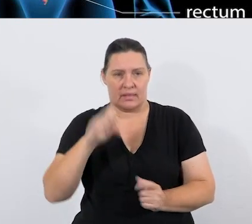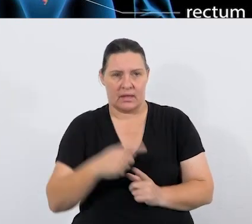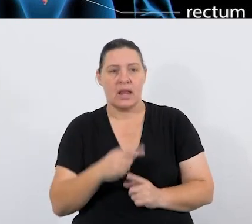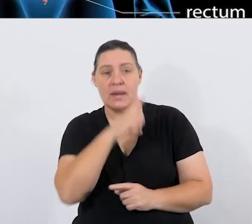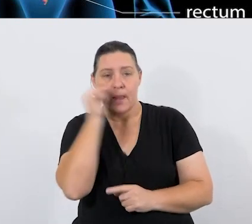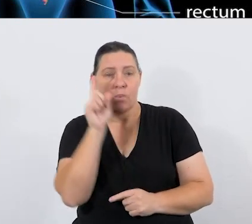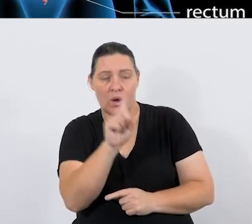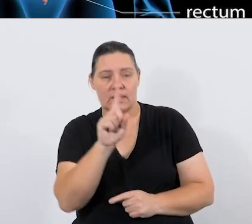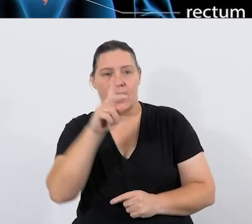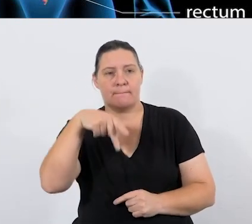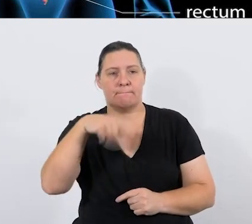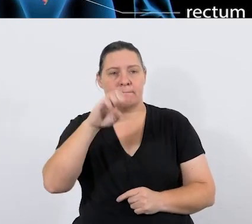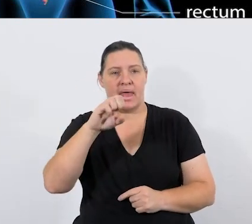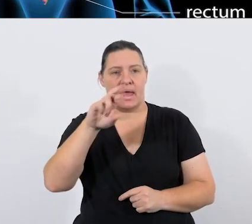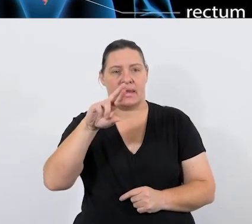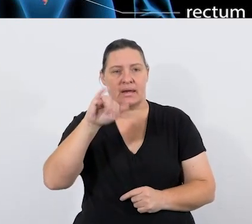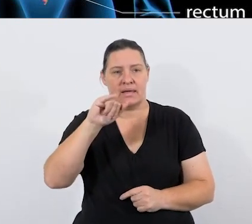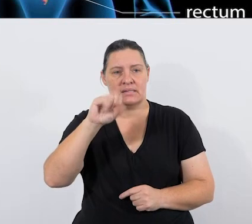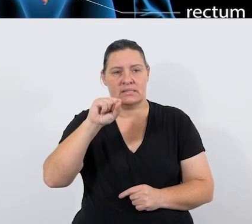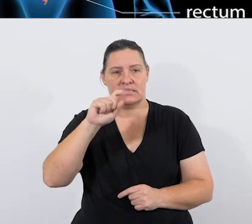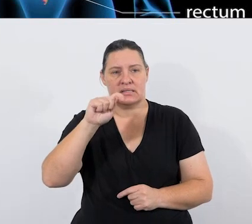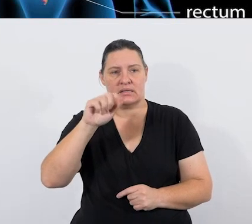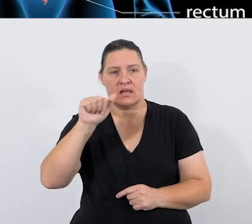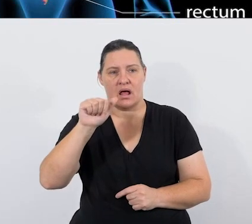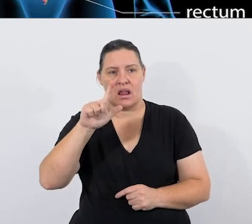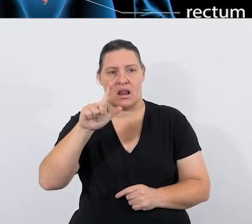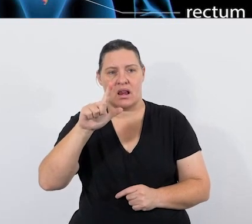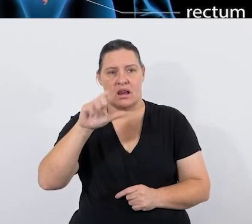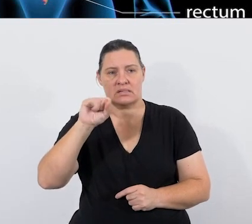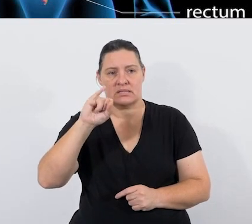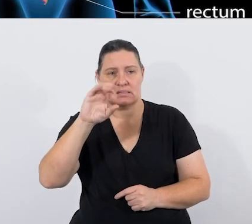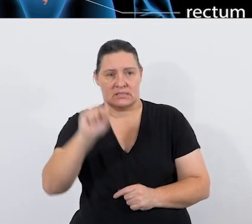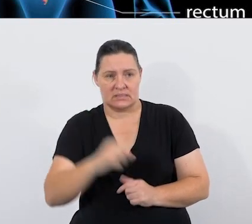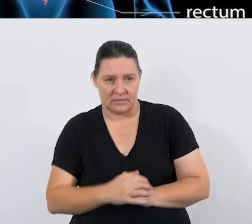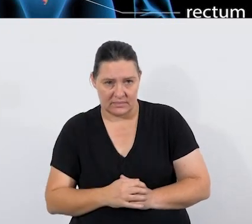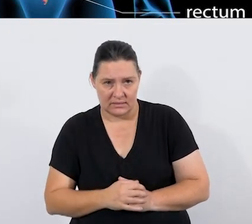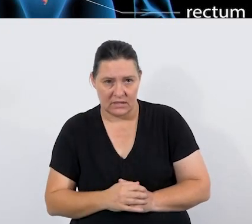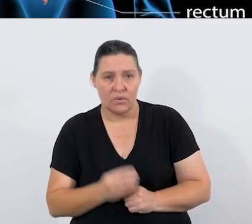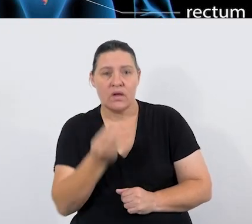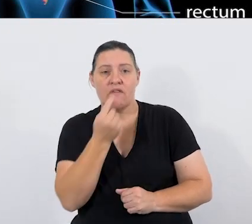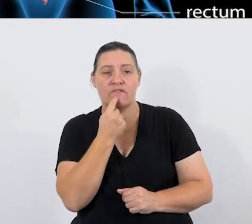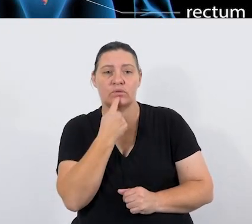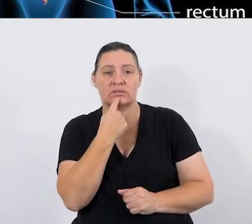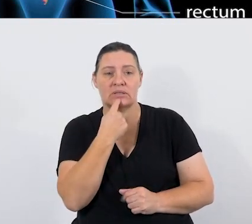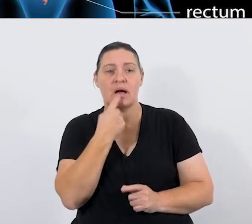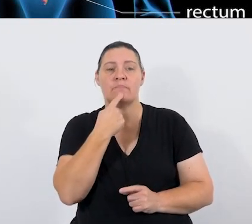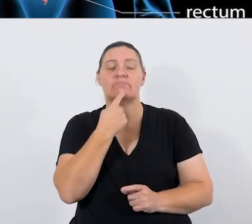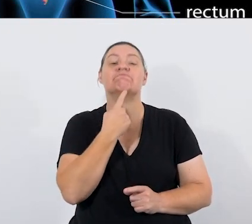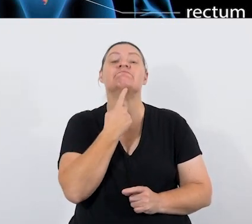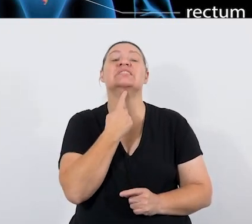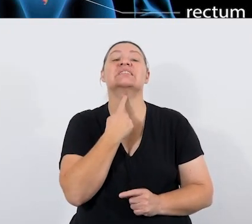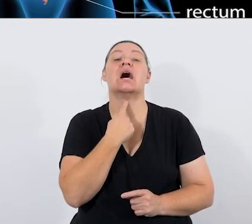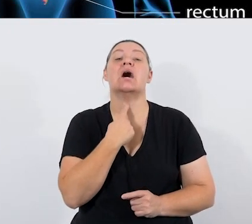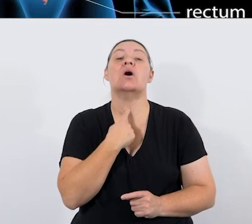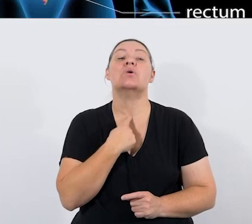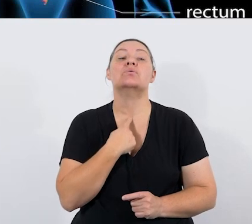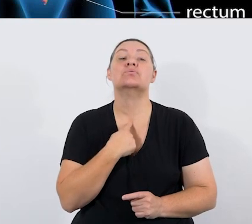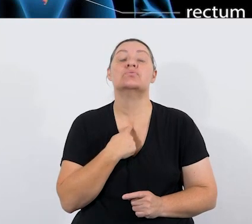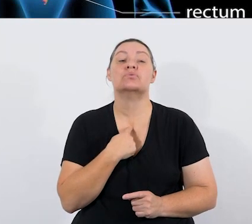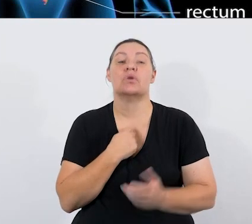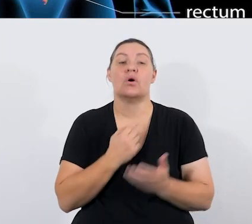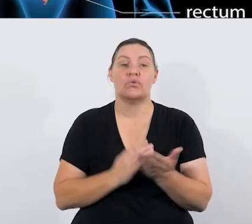the stomach, again, we find enzymes and we also find hydrochloric acid, which is also breaking the food down. So that